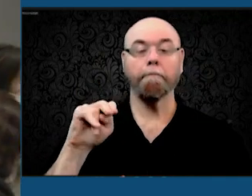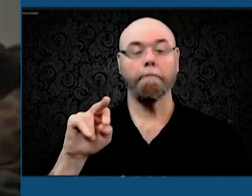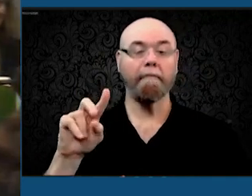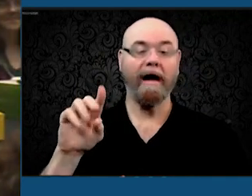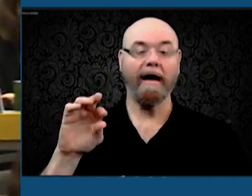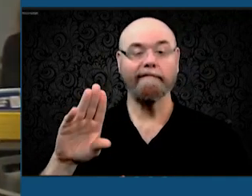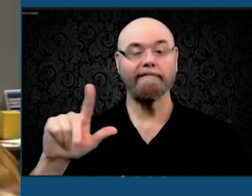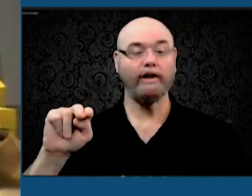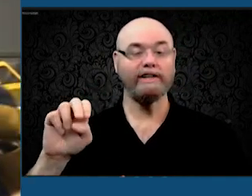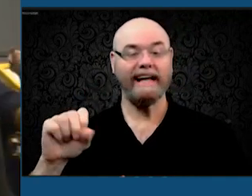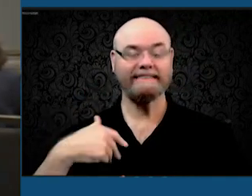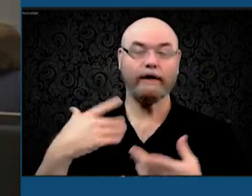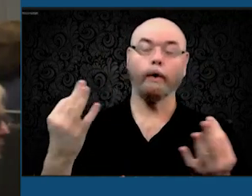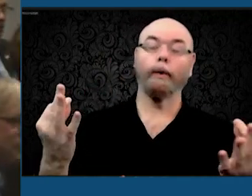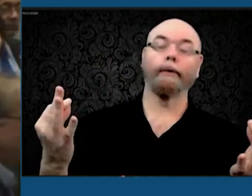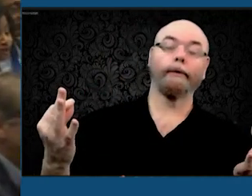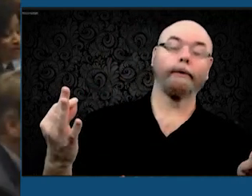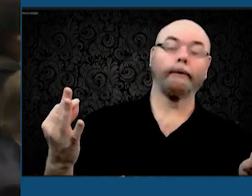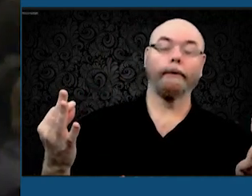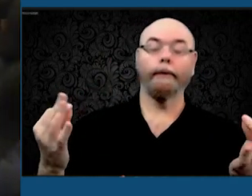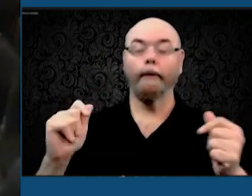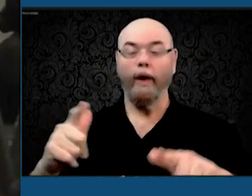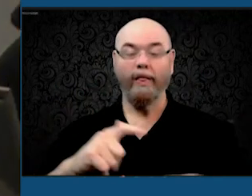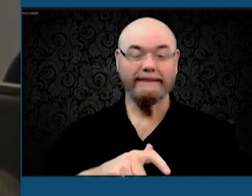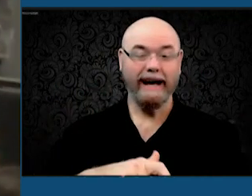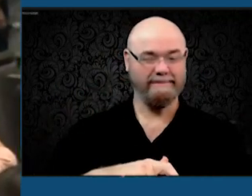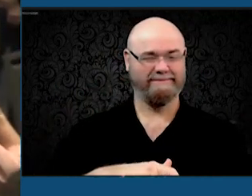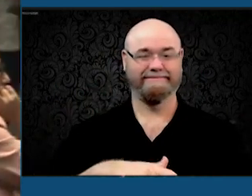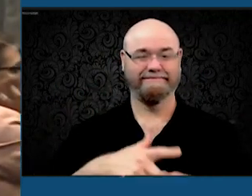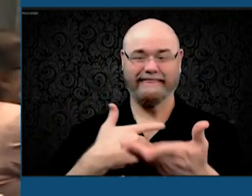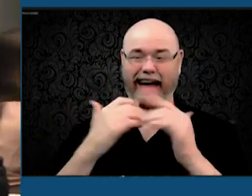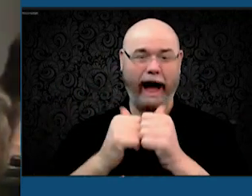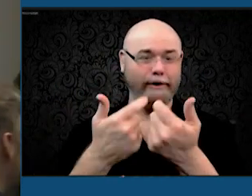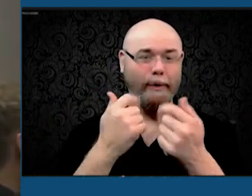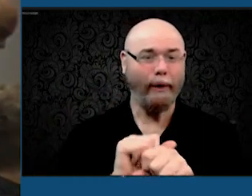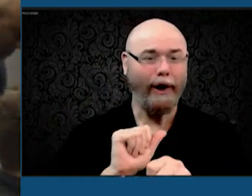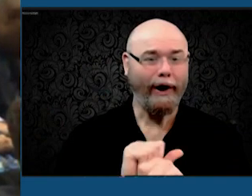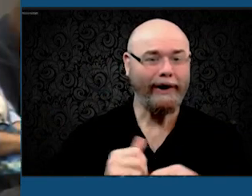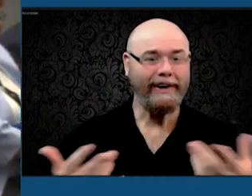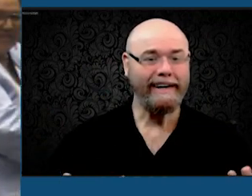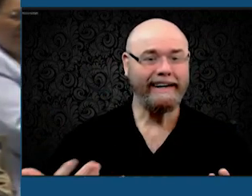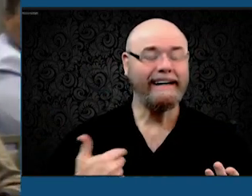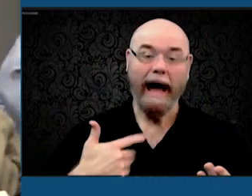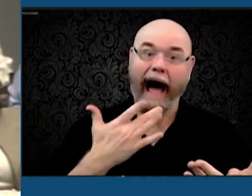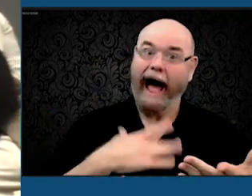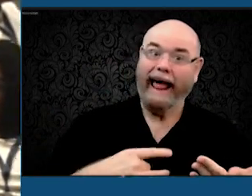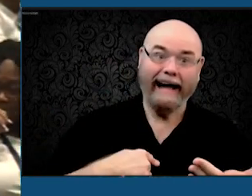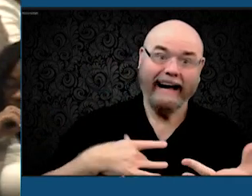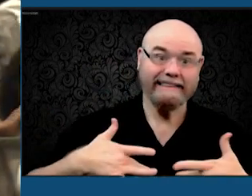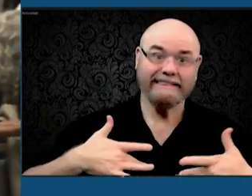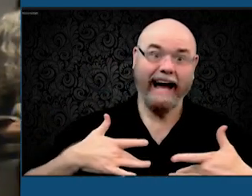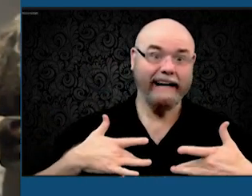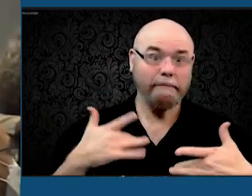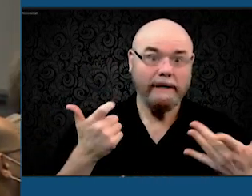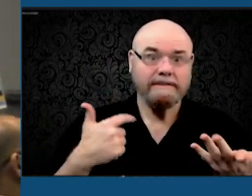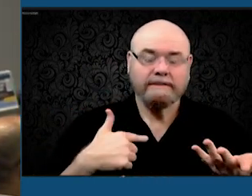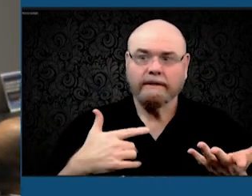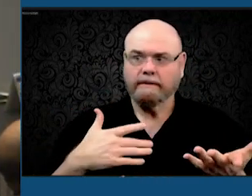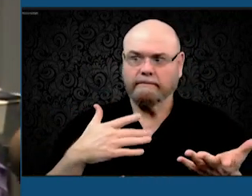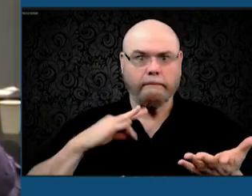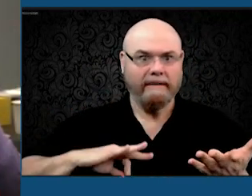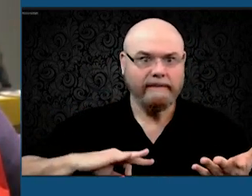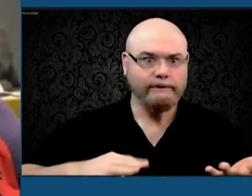work. I like anxiety. There's good things for anxiety, just so you know. Anxiety can be very beneficial. It